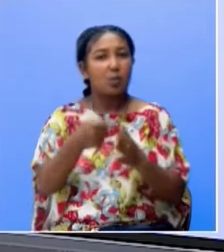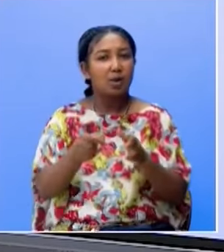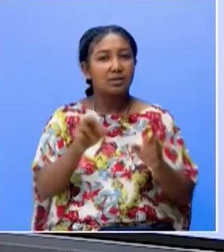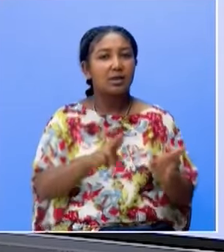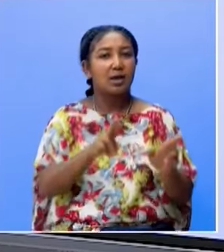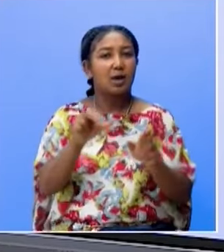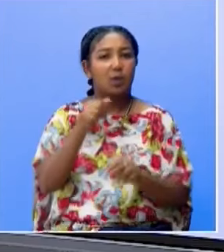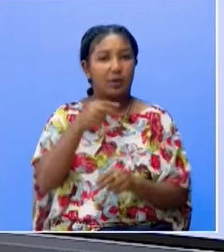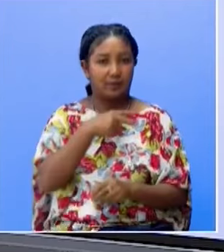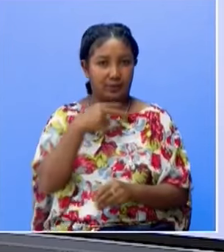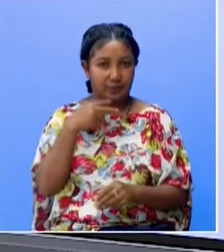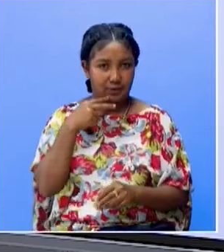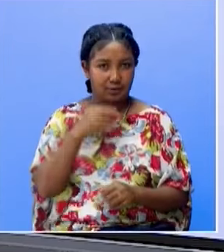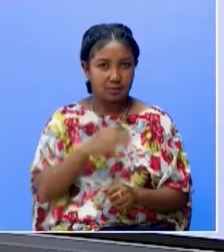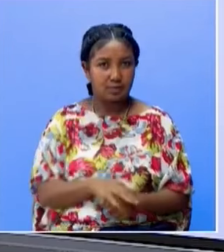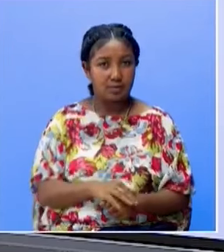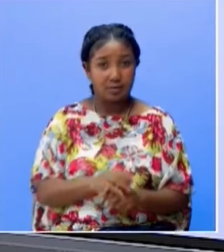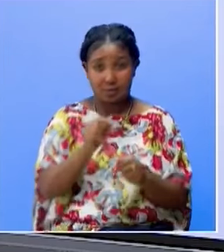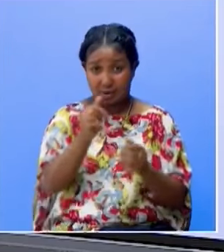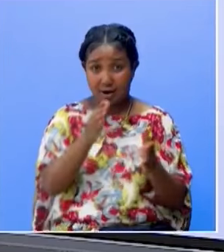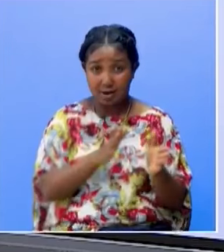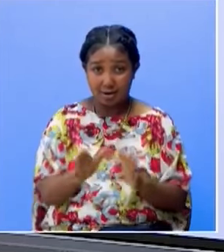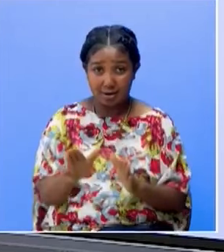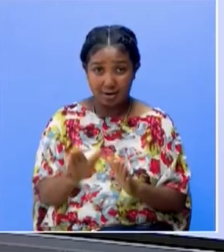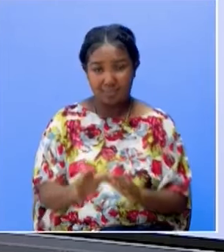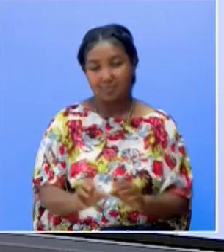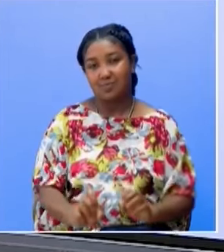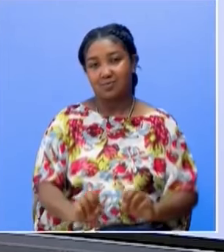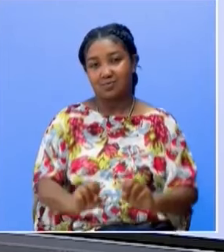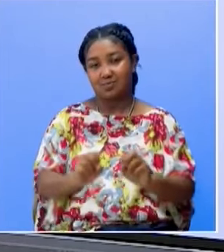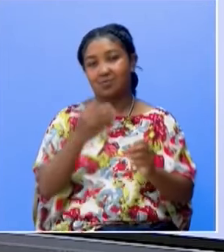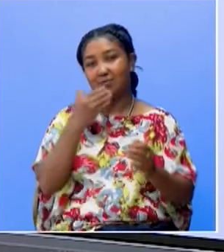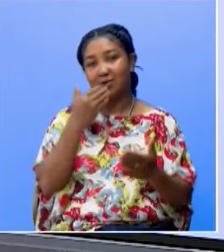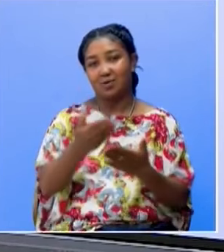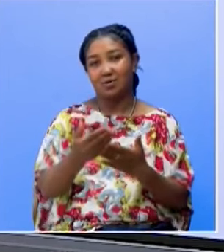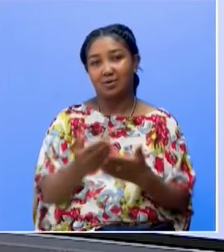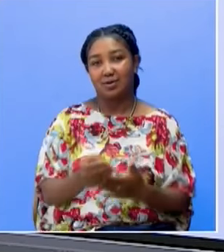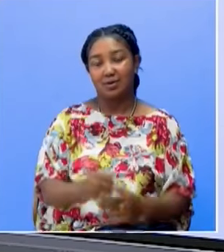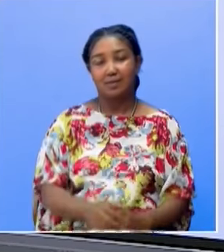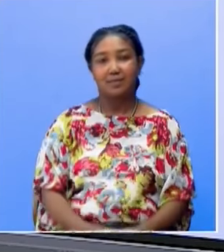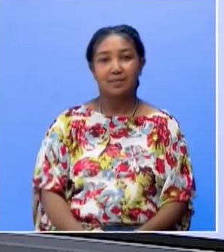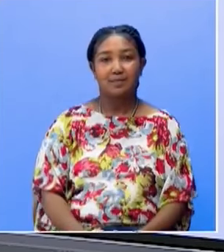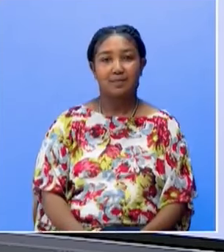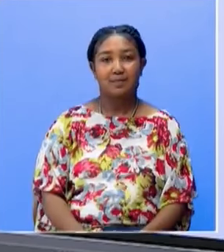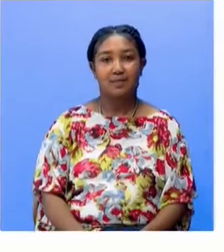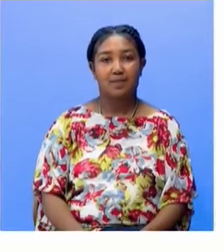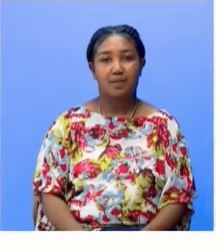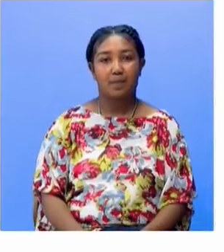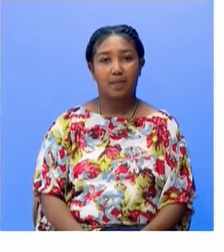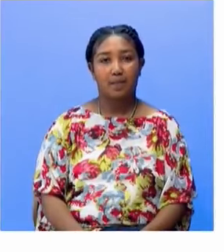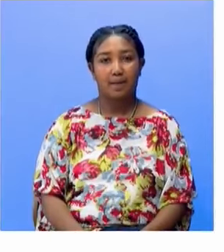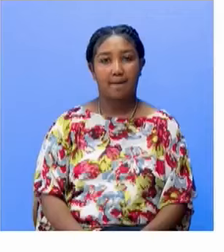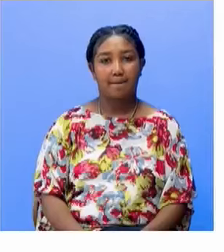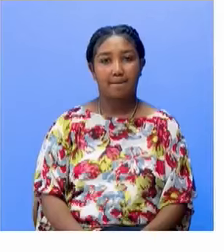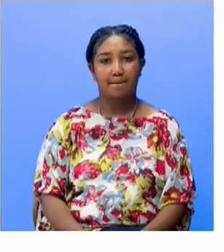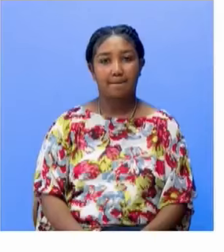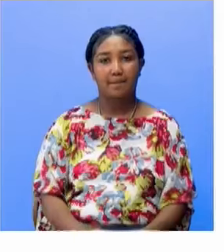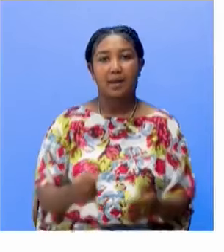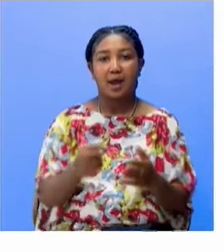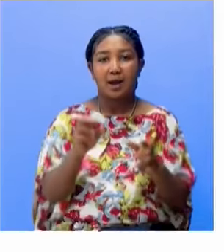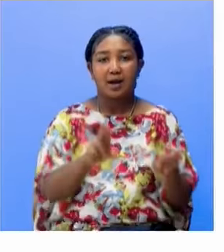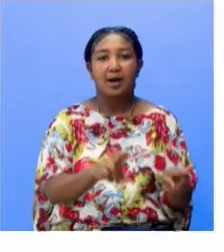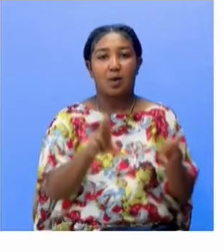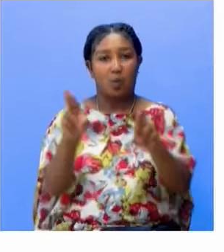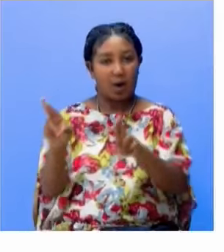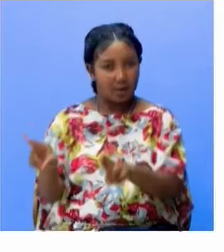irregular verbs. Are you ready? Good. Come on. Here are regular